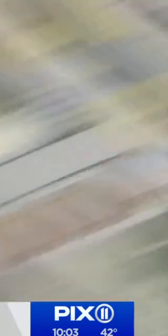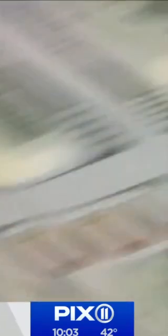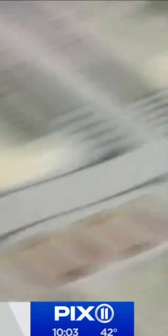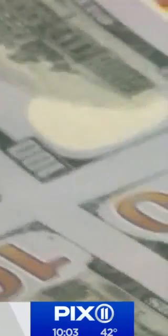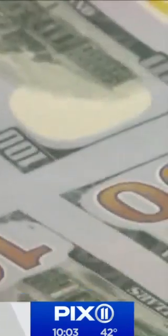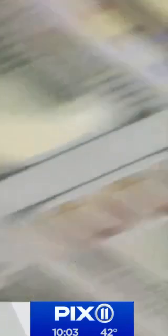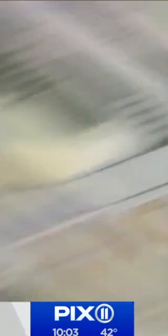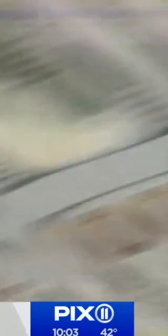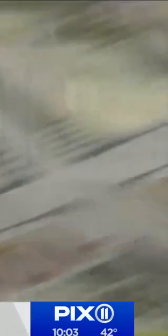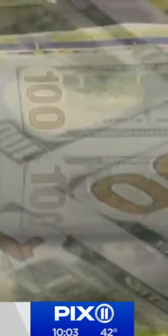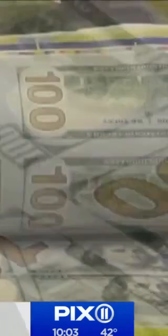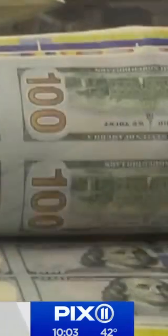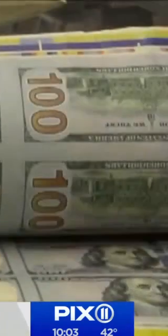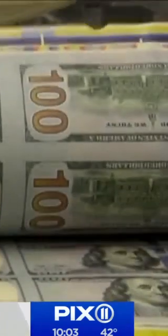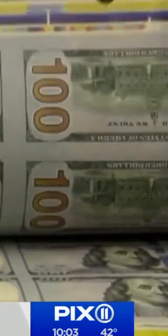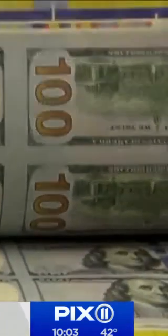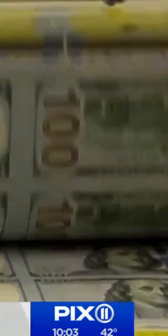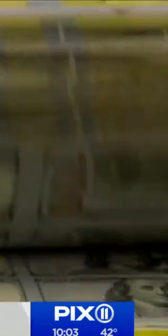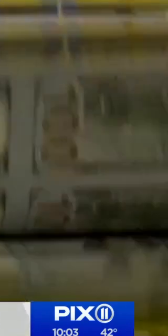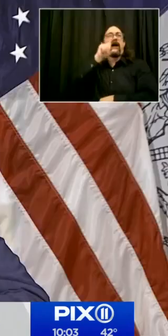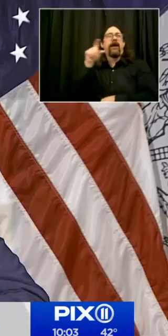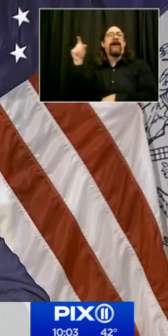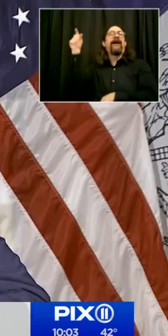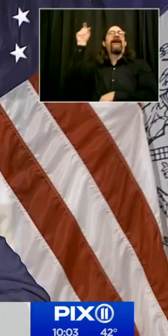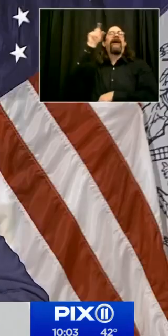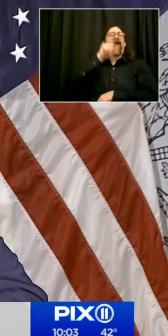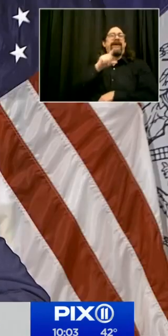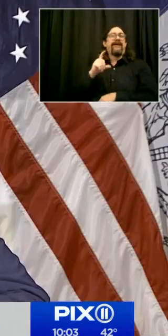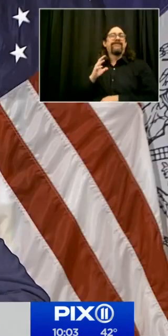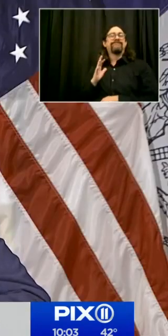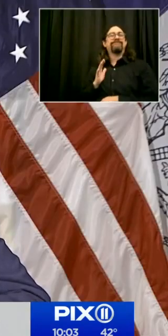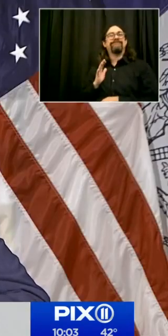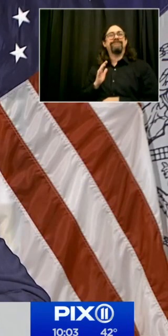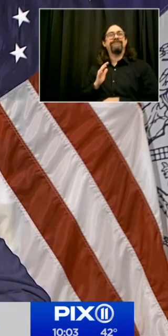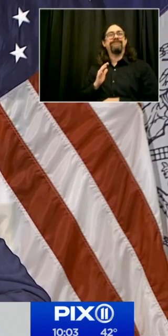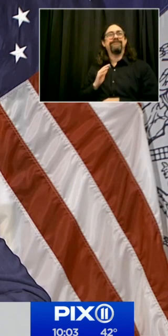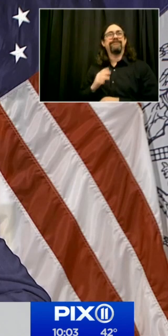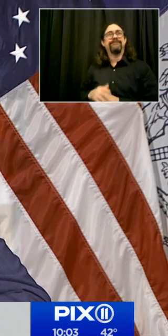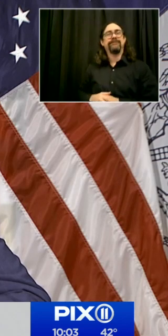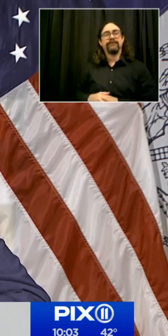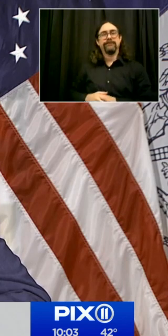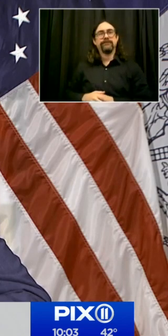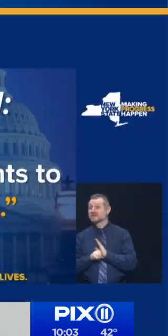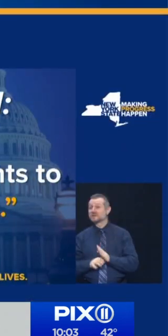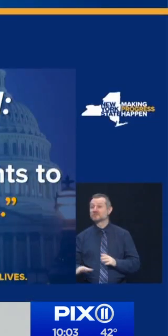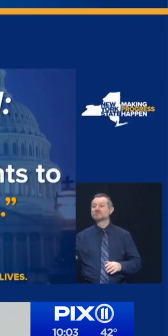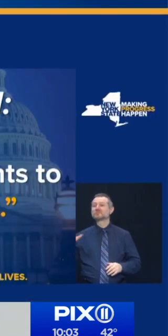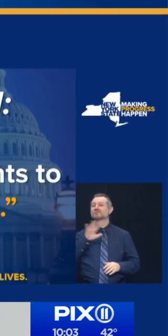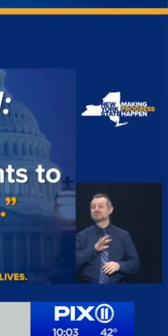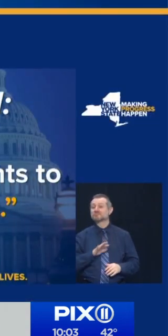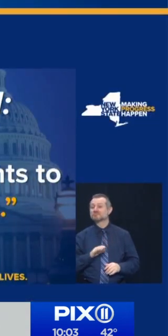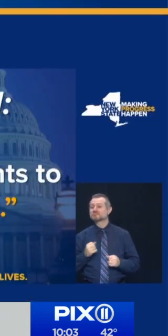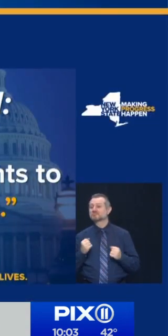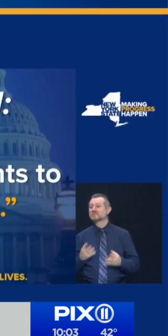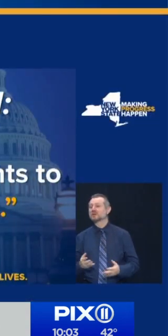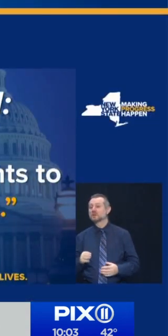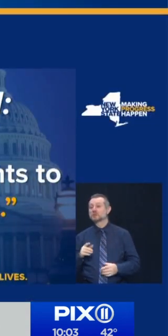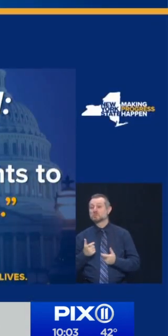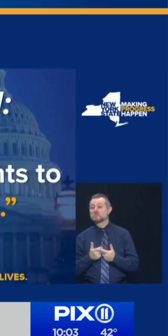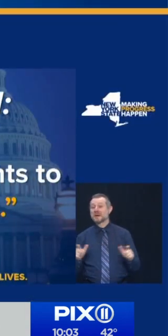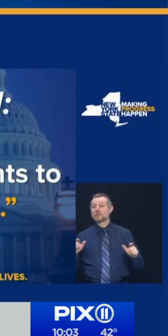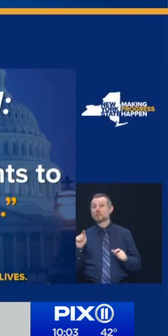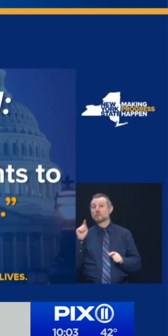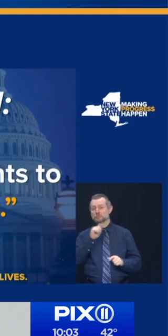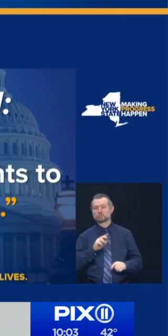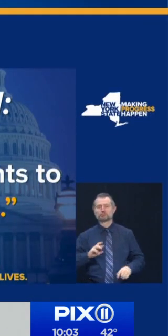local municipalities, cities, or states. I can't even call what the Congress has agreed to a stimulus. The National Governors Association sent